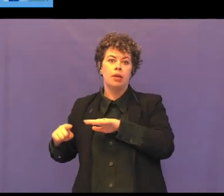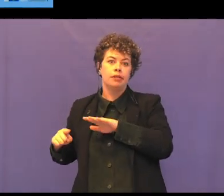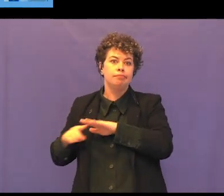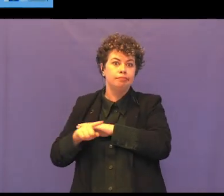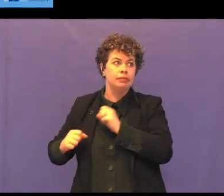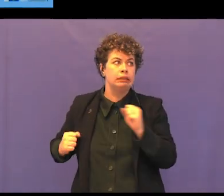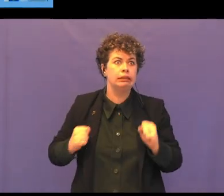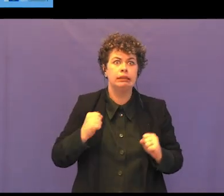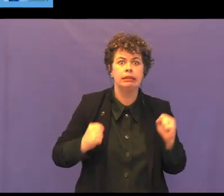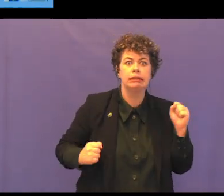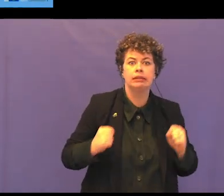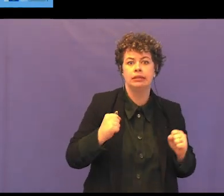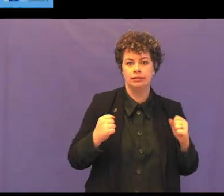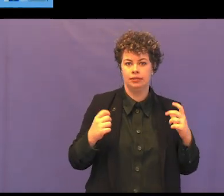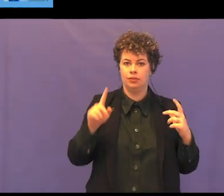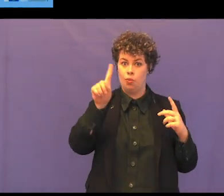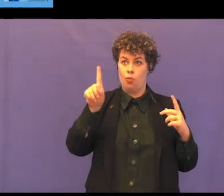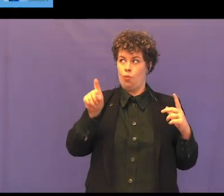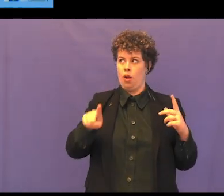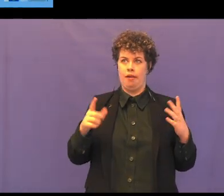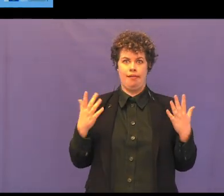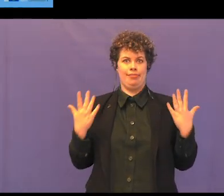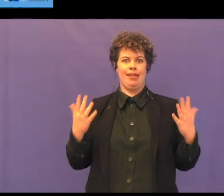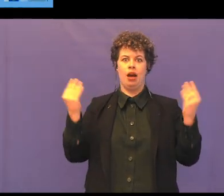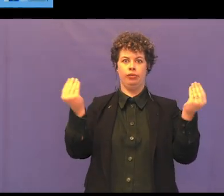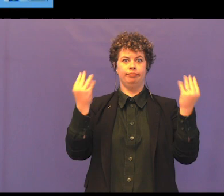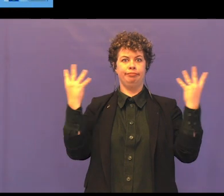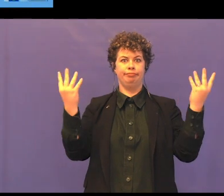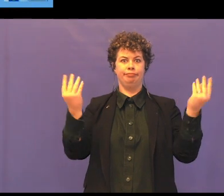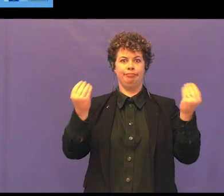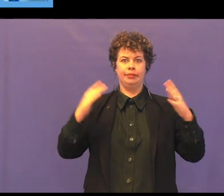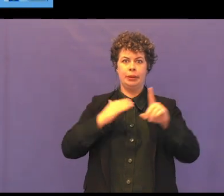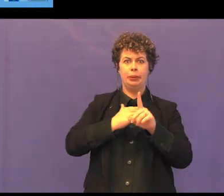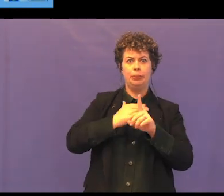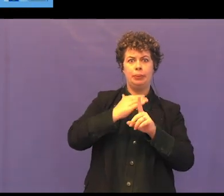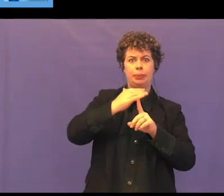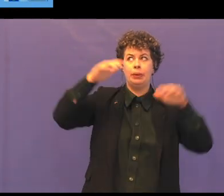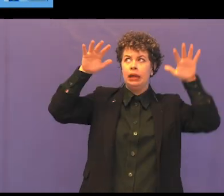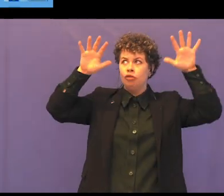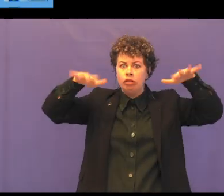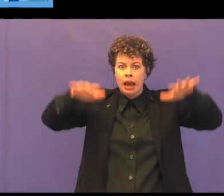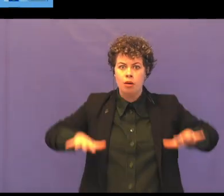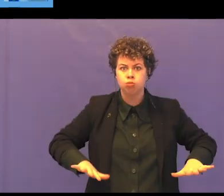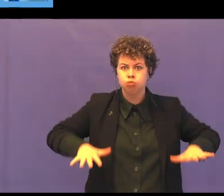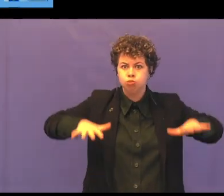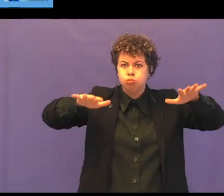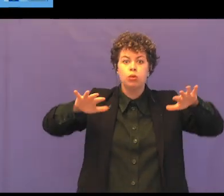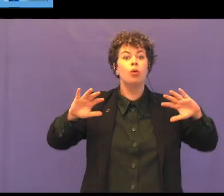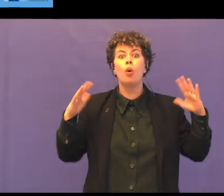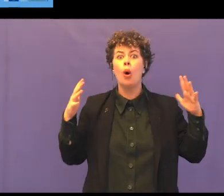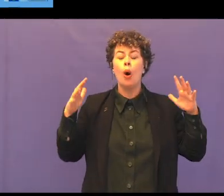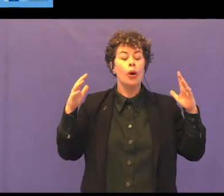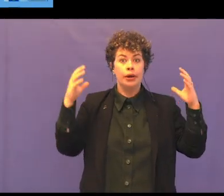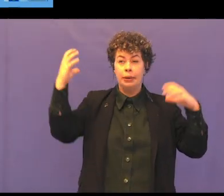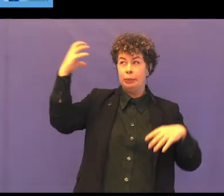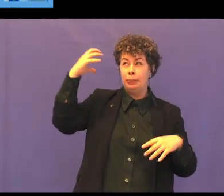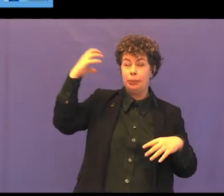what the consequences may be for translation. Then, and this is where